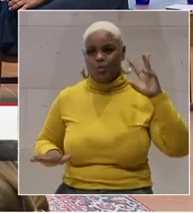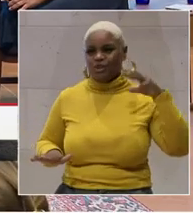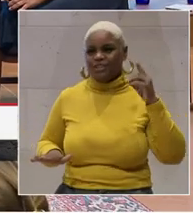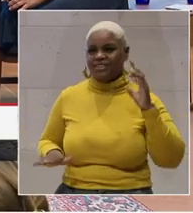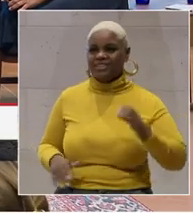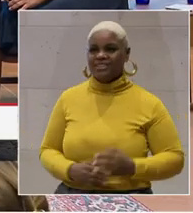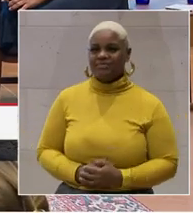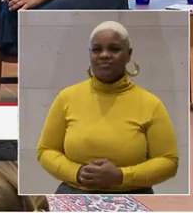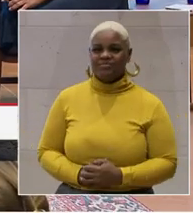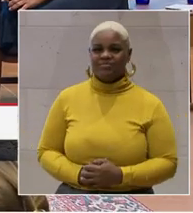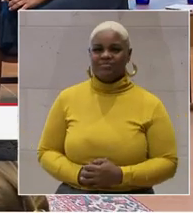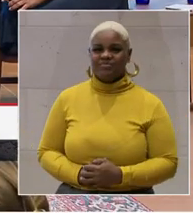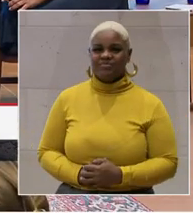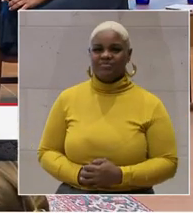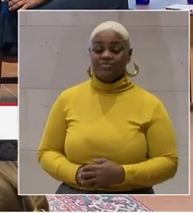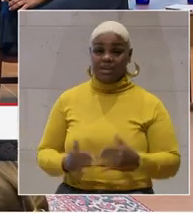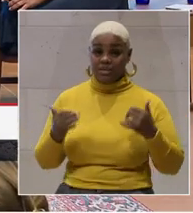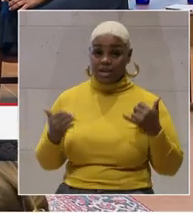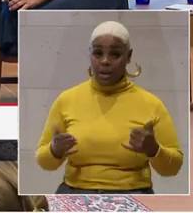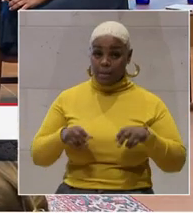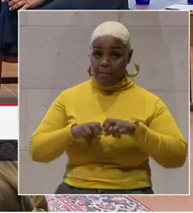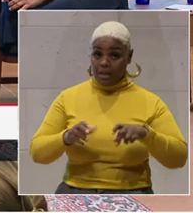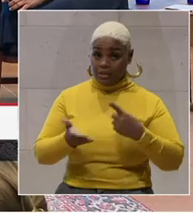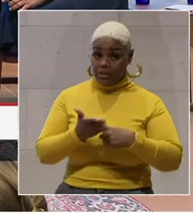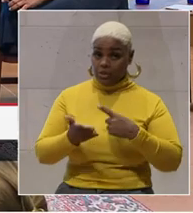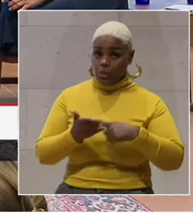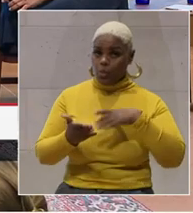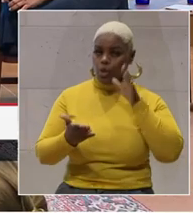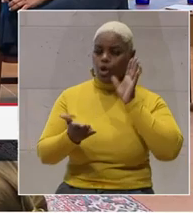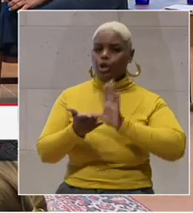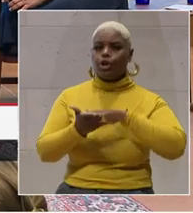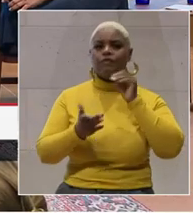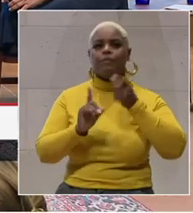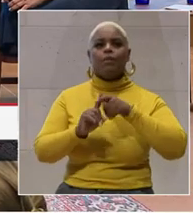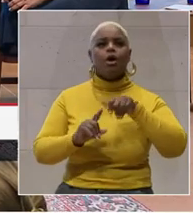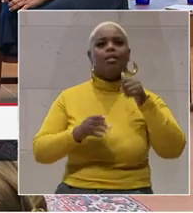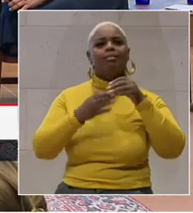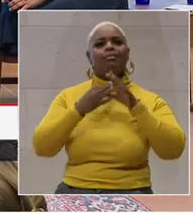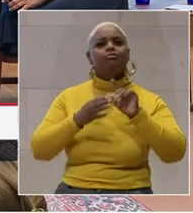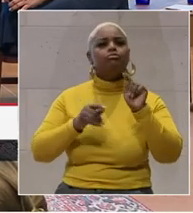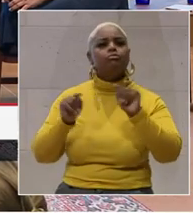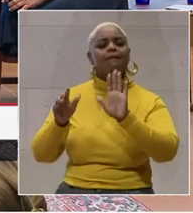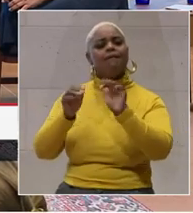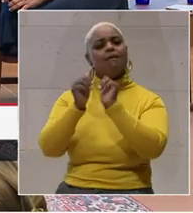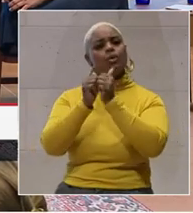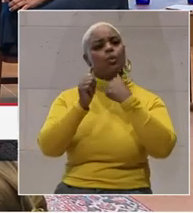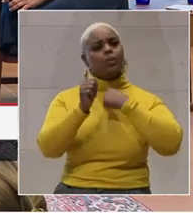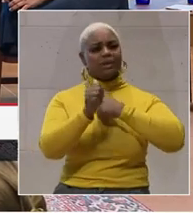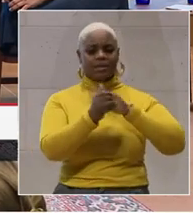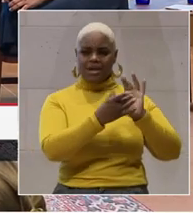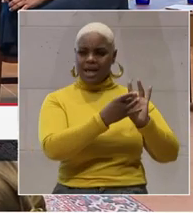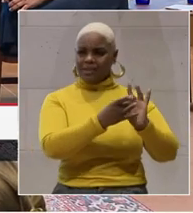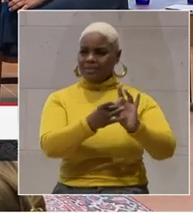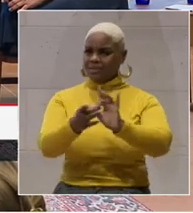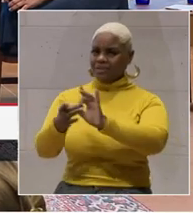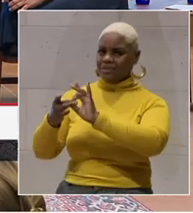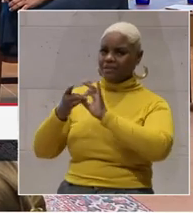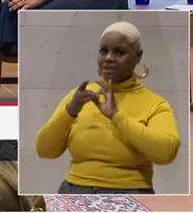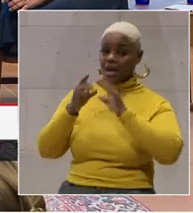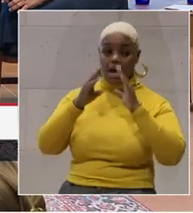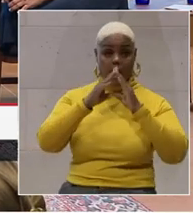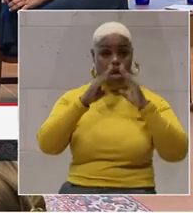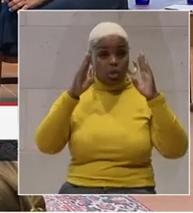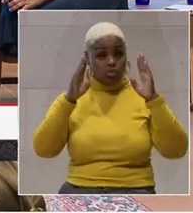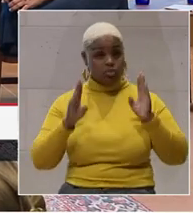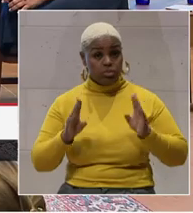from other leaders from throughout America how we thread that connection between transportation, housing, safety,